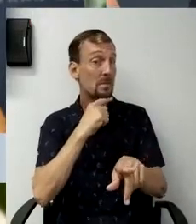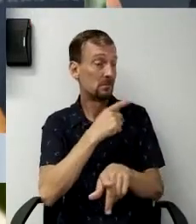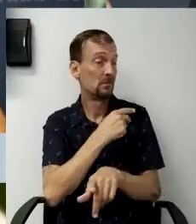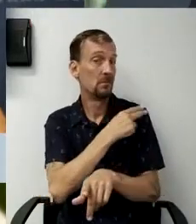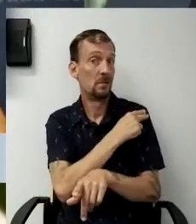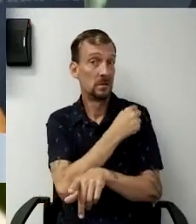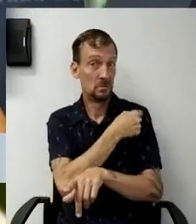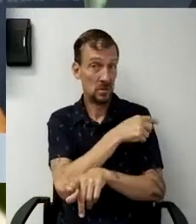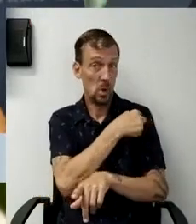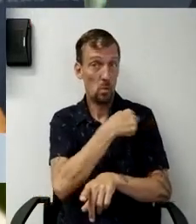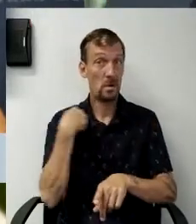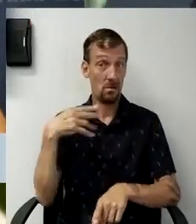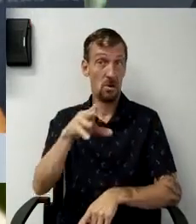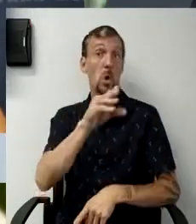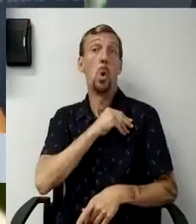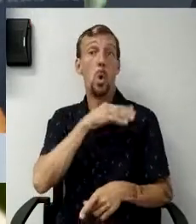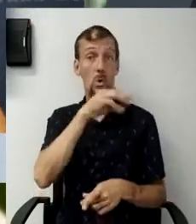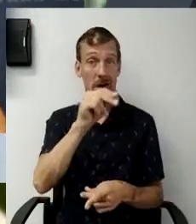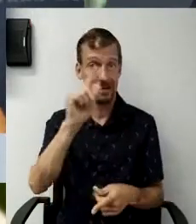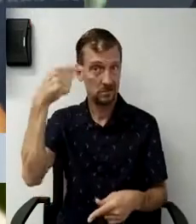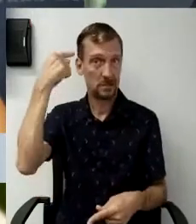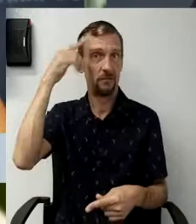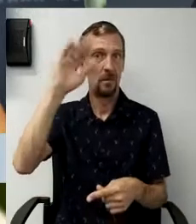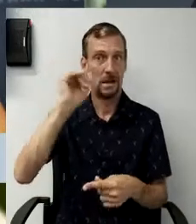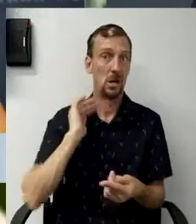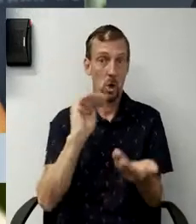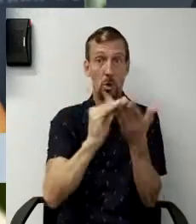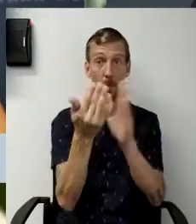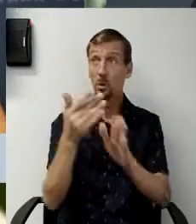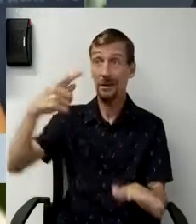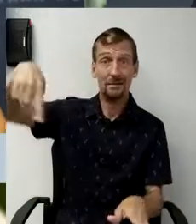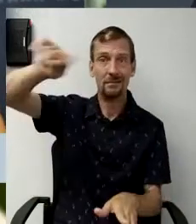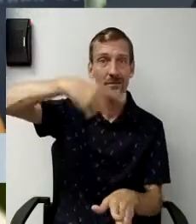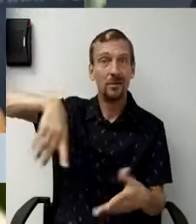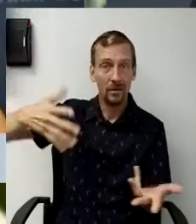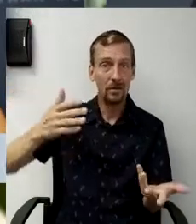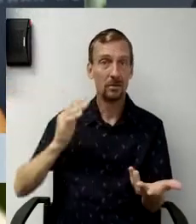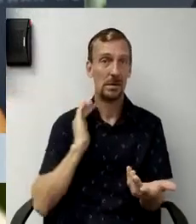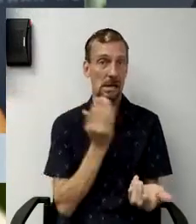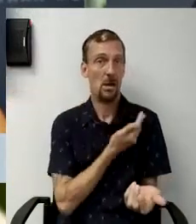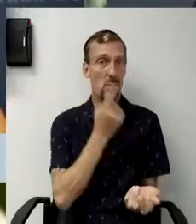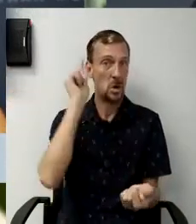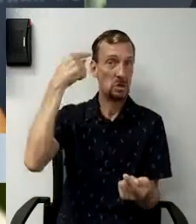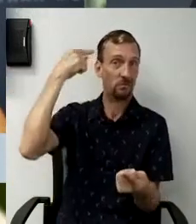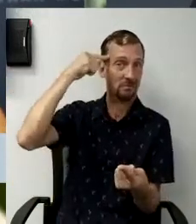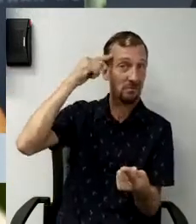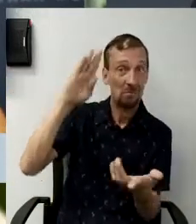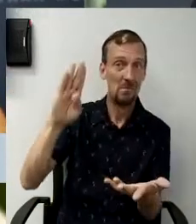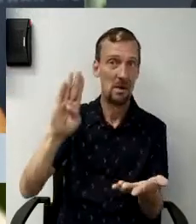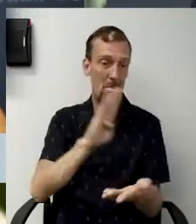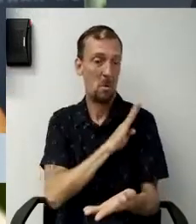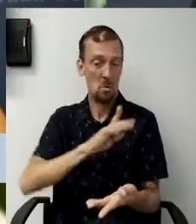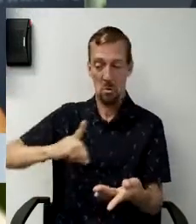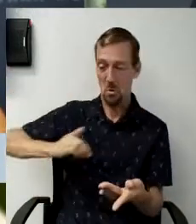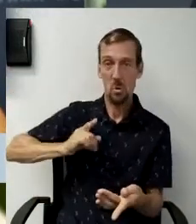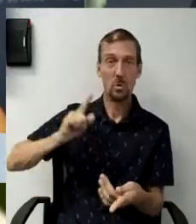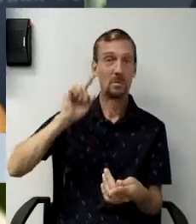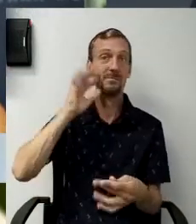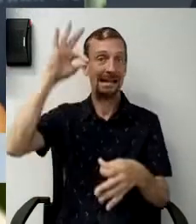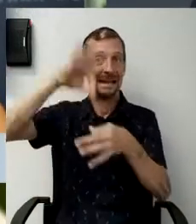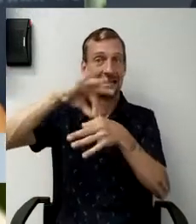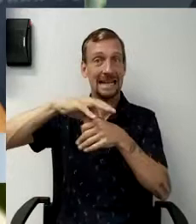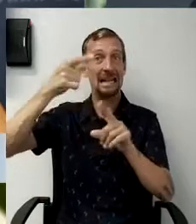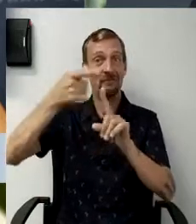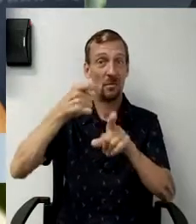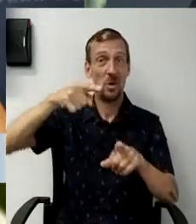we are owned and governed by our community. Our governing board is elected by the people that live in